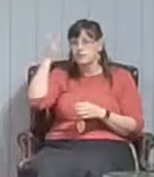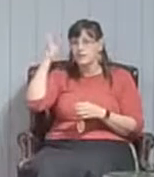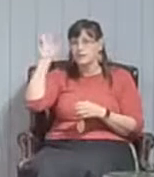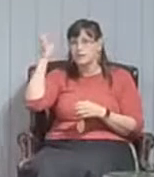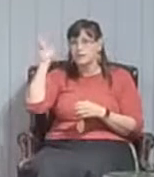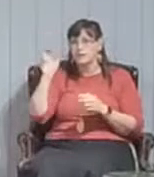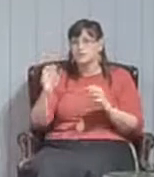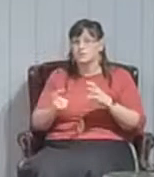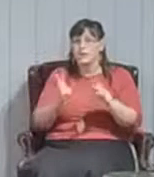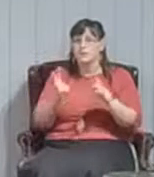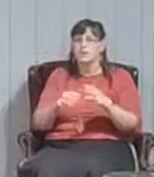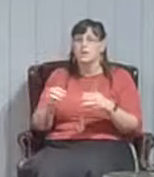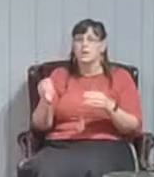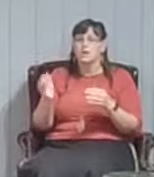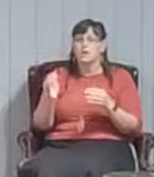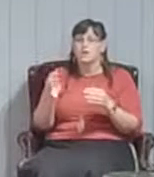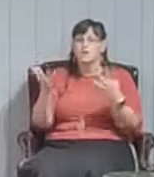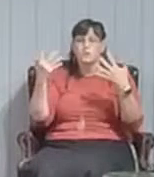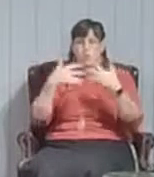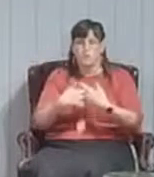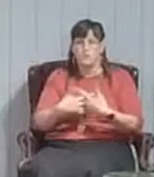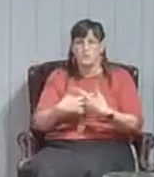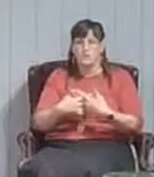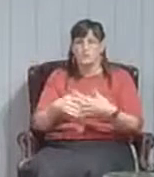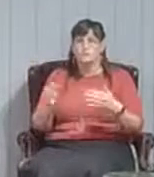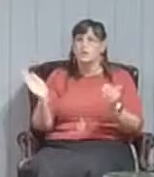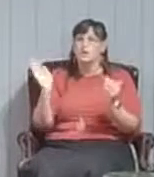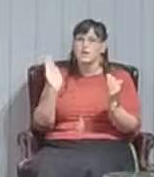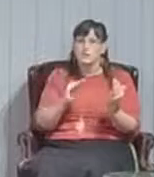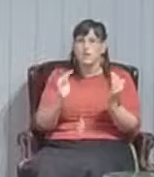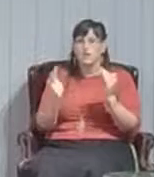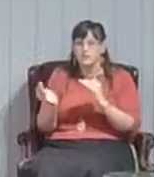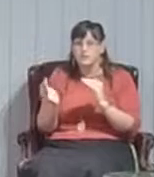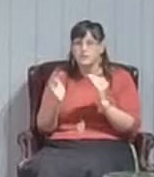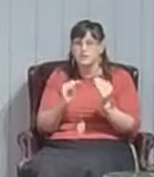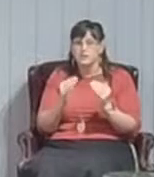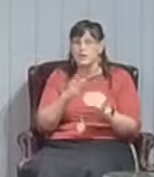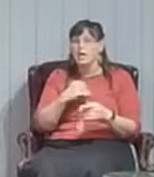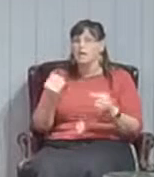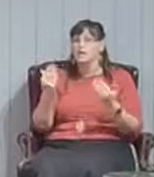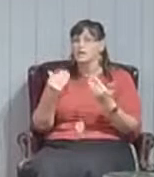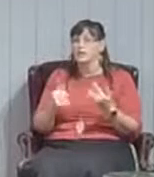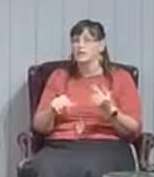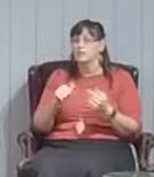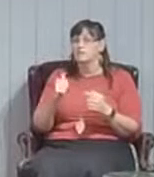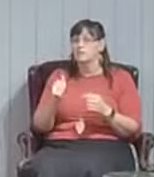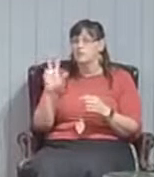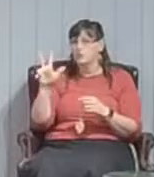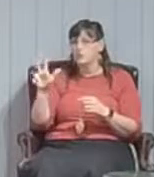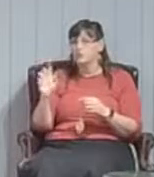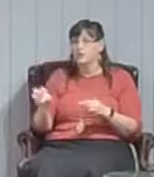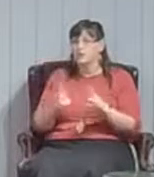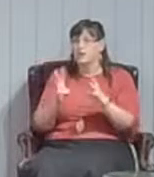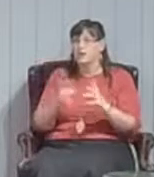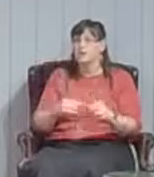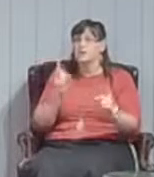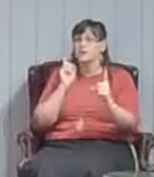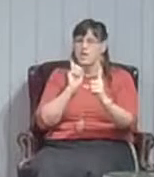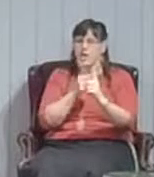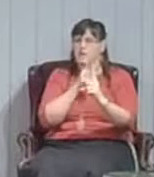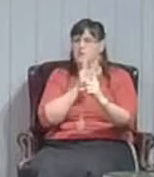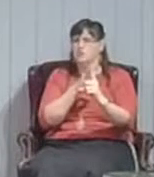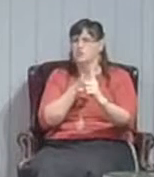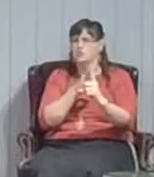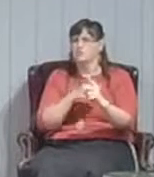of conflict, and then thirdly, there's the device, Satan's device is accusation. Look at verses 5 through 6, Ezra chapter 4, verses 5 through